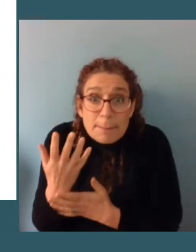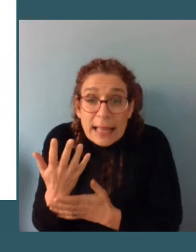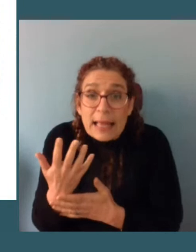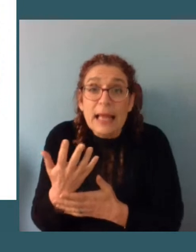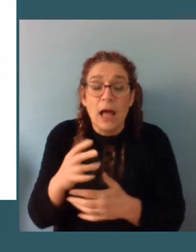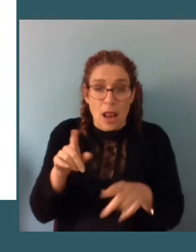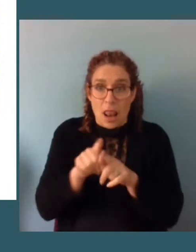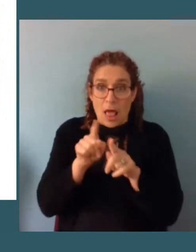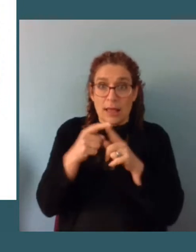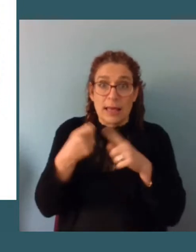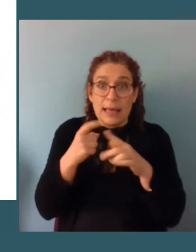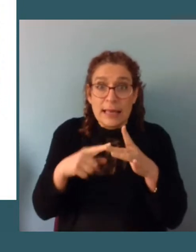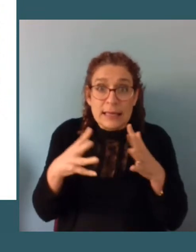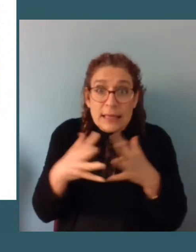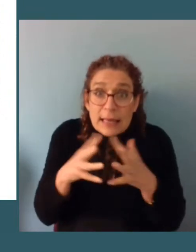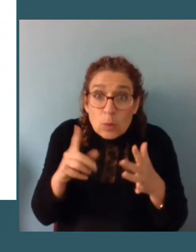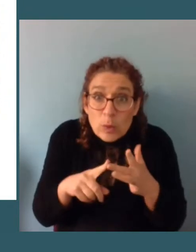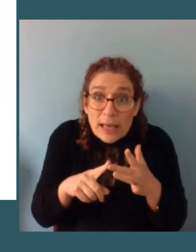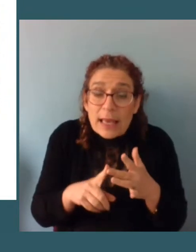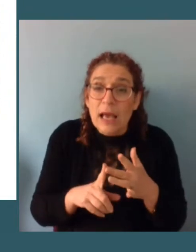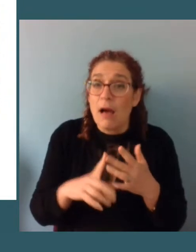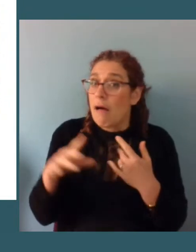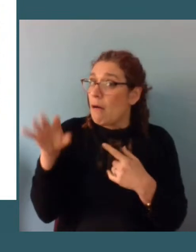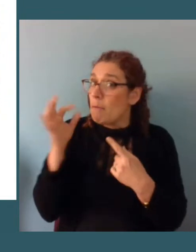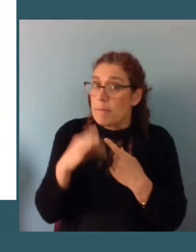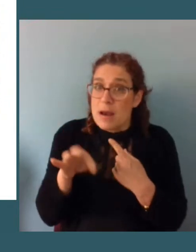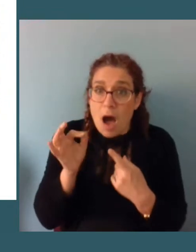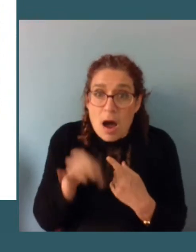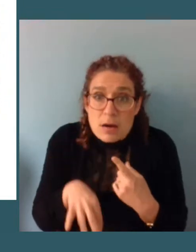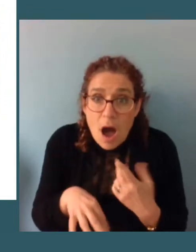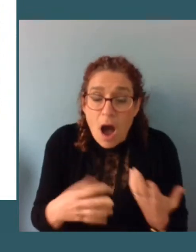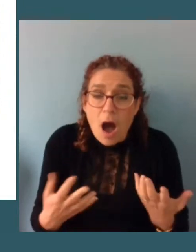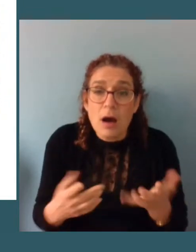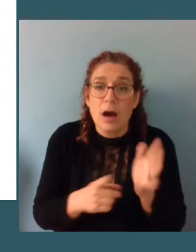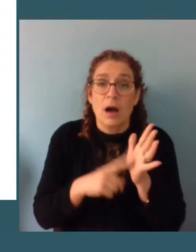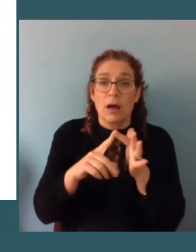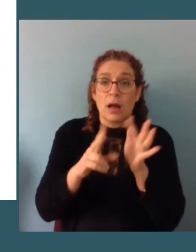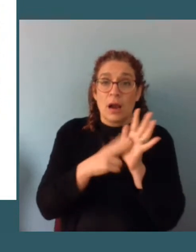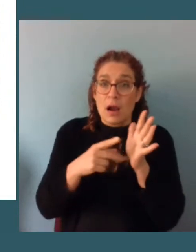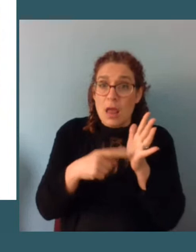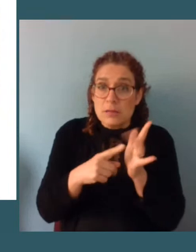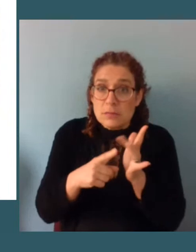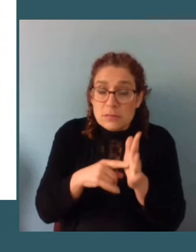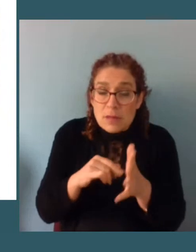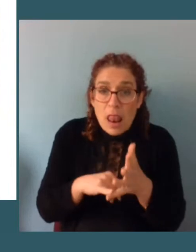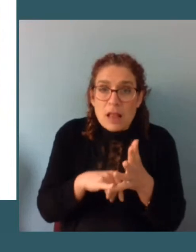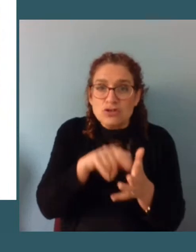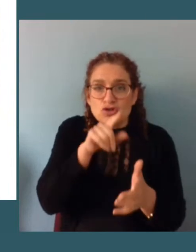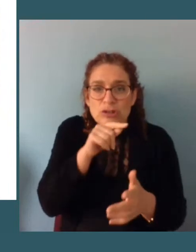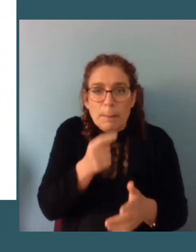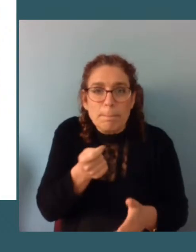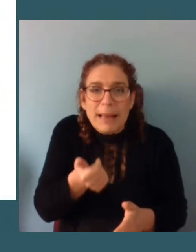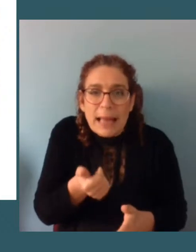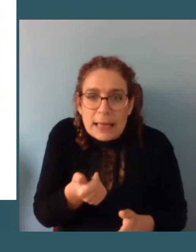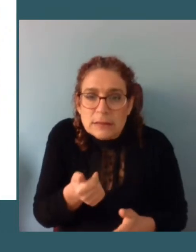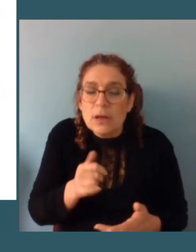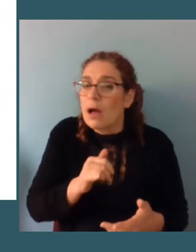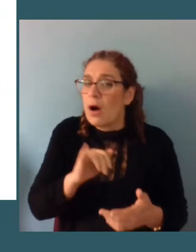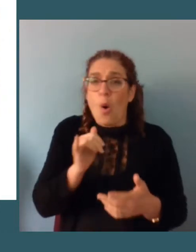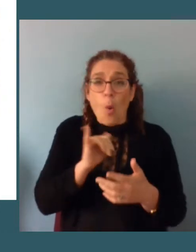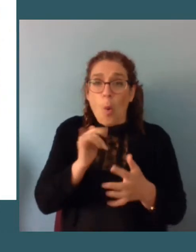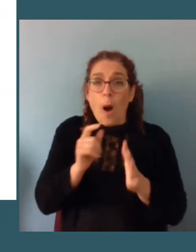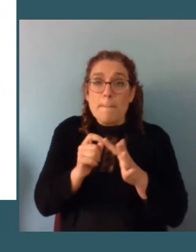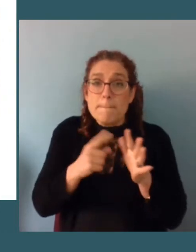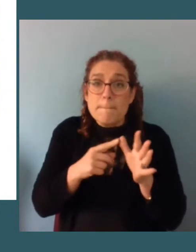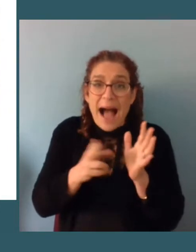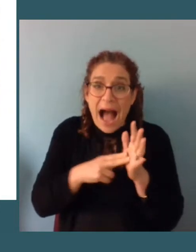We're seeing banana, we're seeing lentils, chickpeas. So we're learning as we go along,